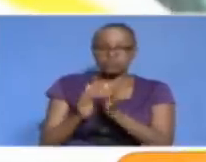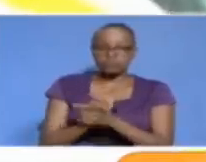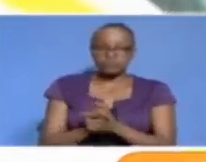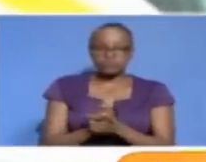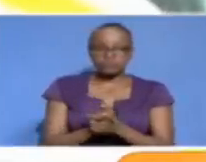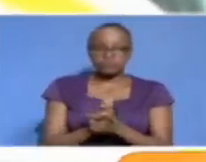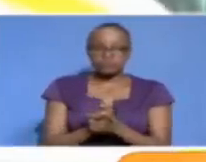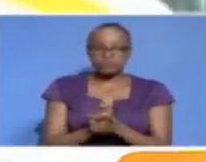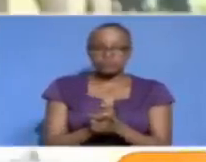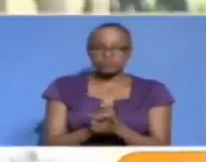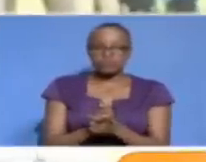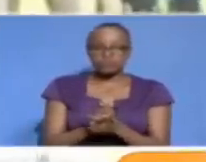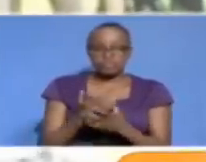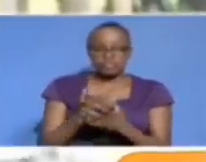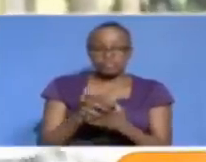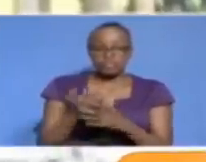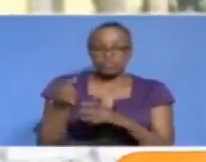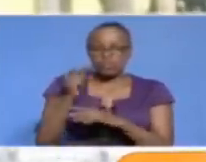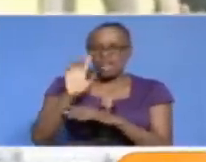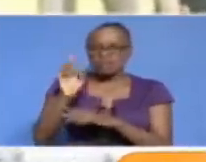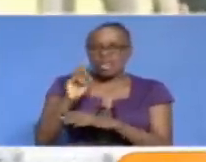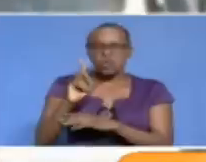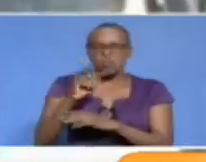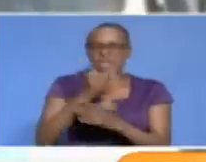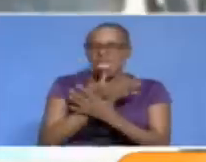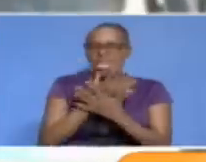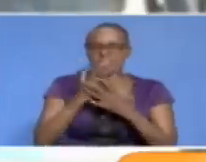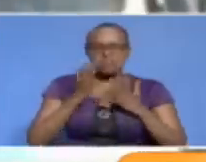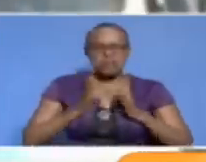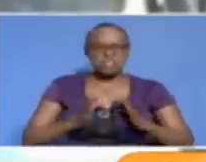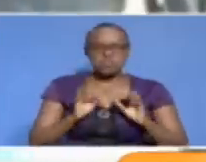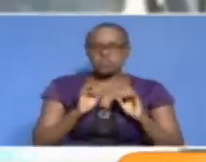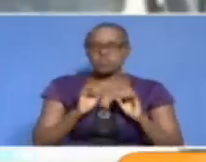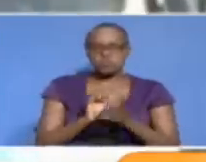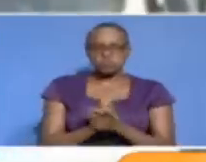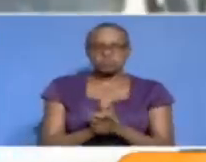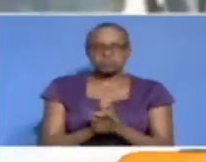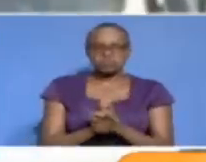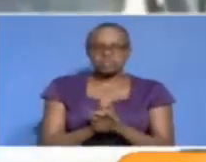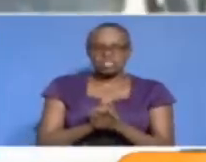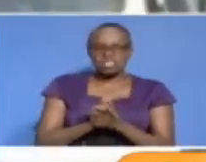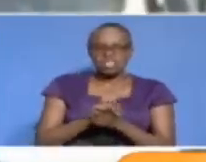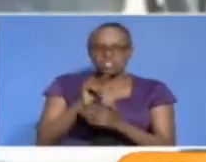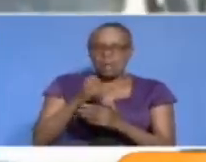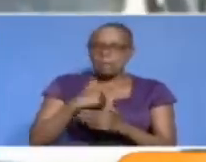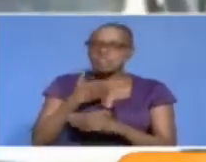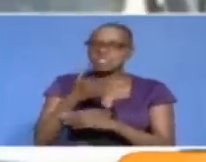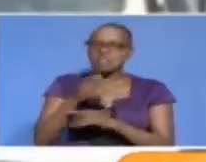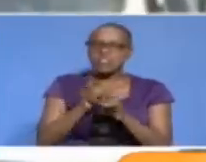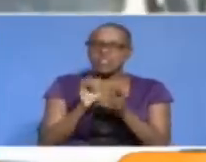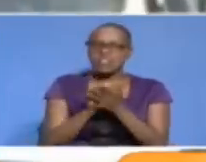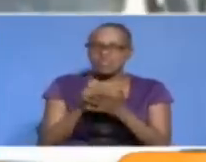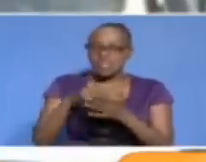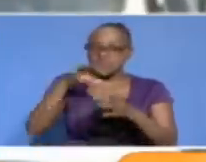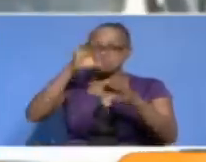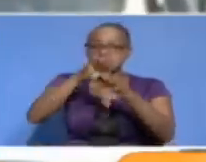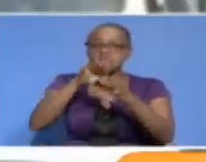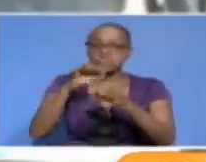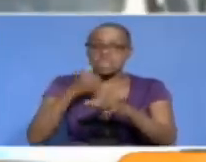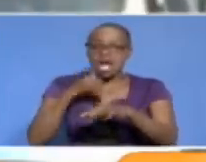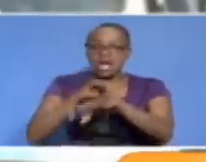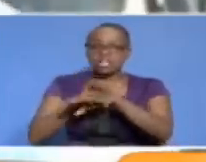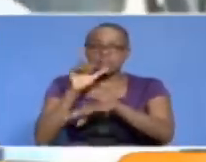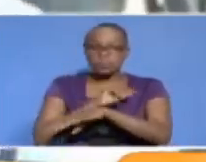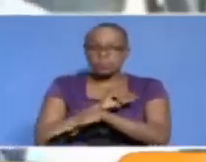Sonko. Ujue Nairobi di akina mtu. Eh? Sidiki nilikuwa na mepea pia kuna Nairobi.